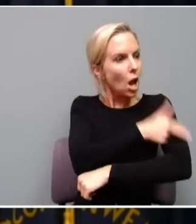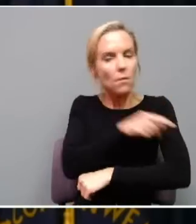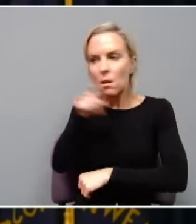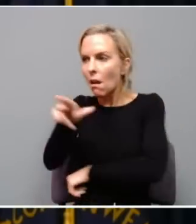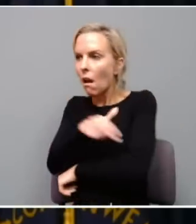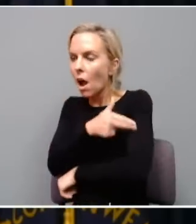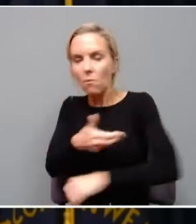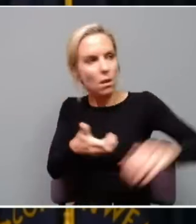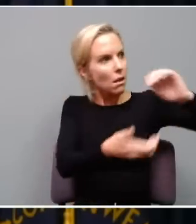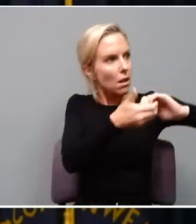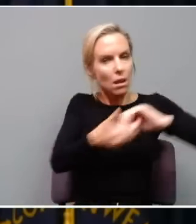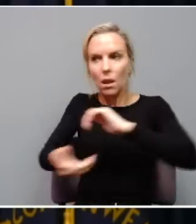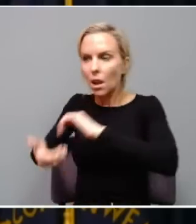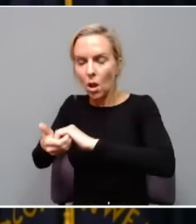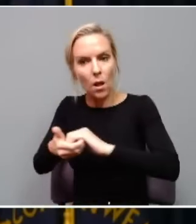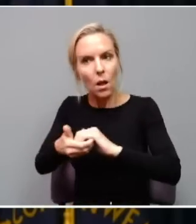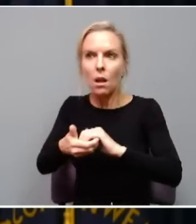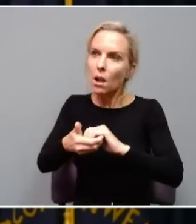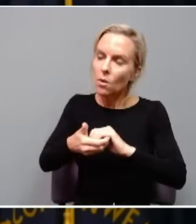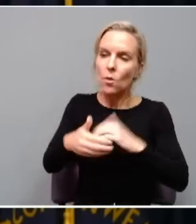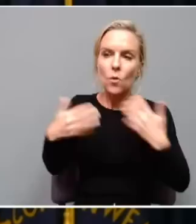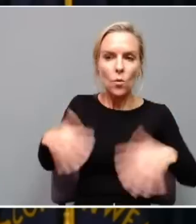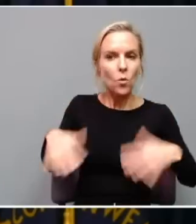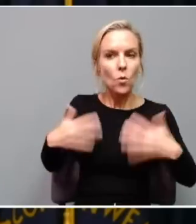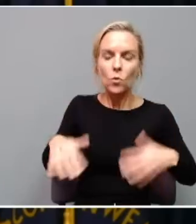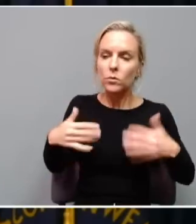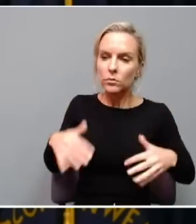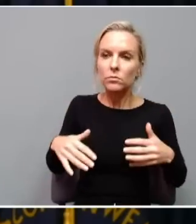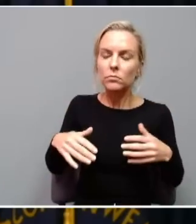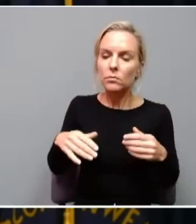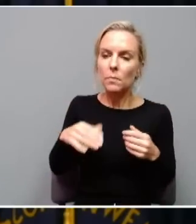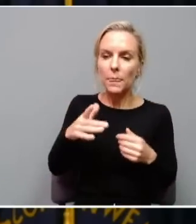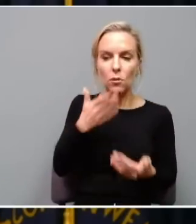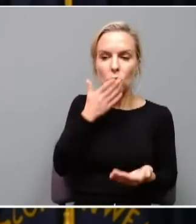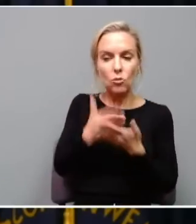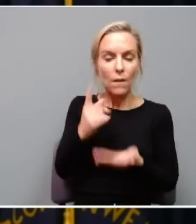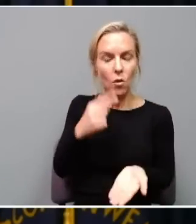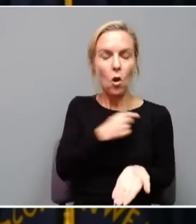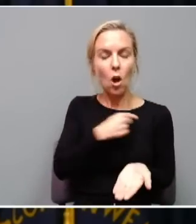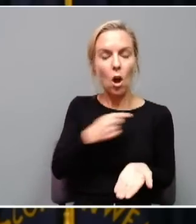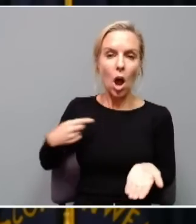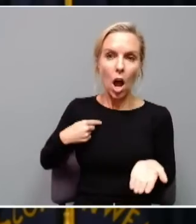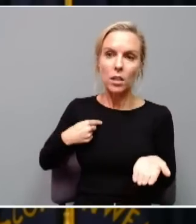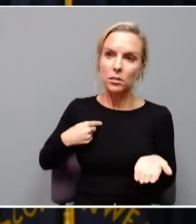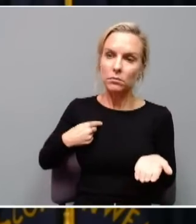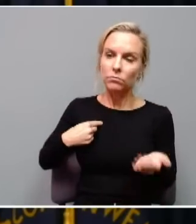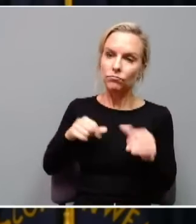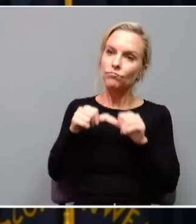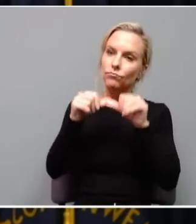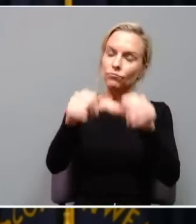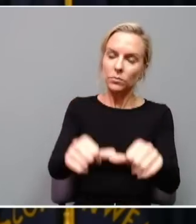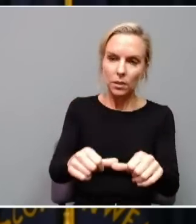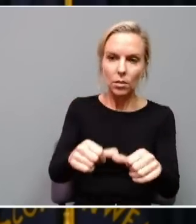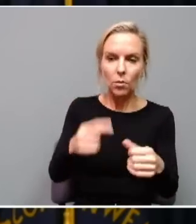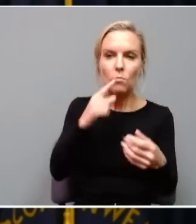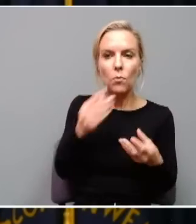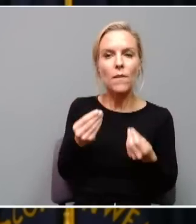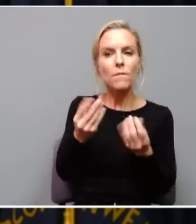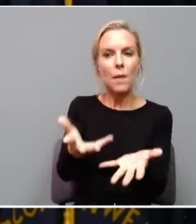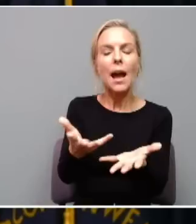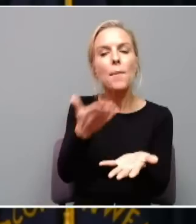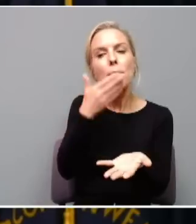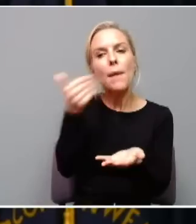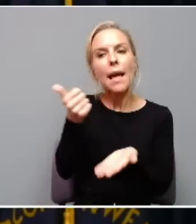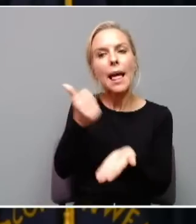really grow. And I think it's going to be a really good thing for us long term that's going to provide better help for